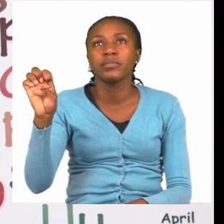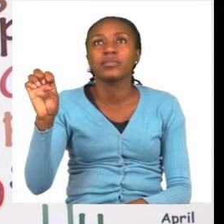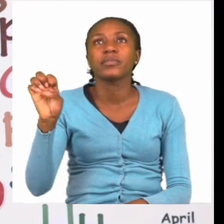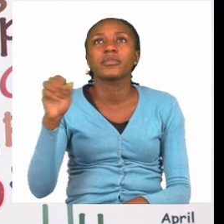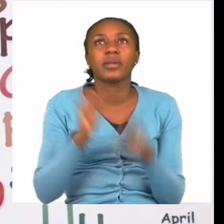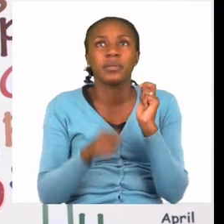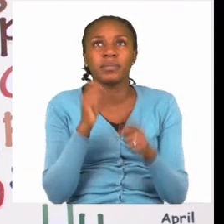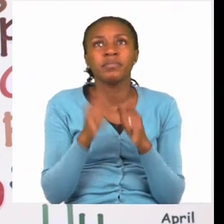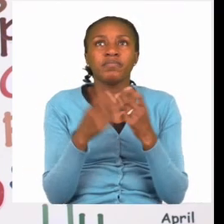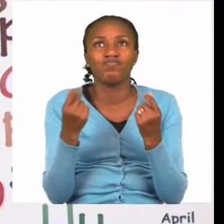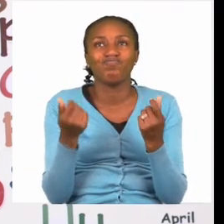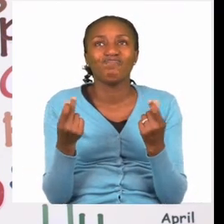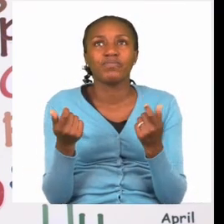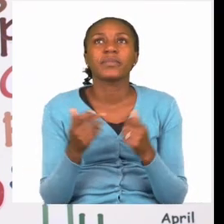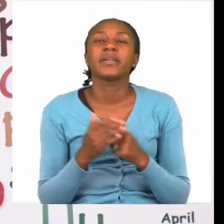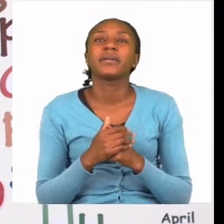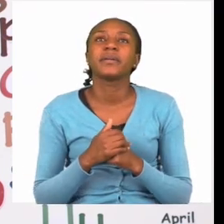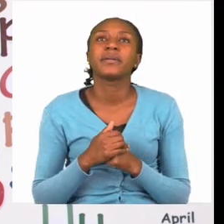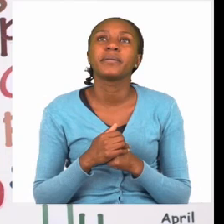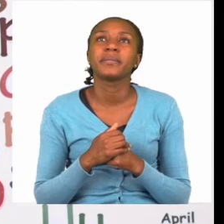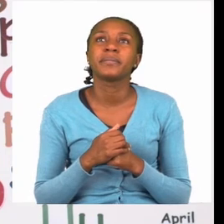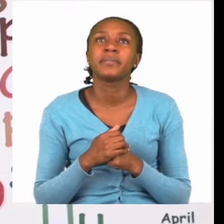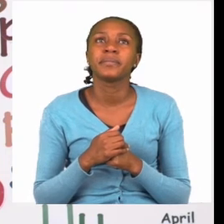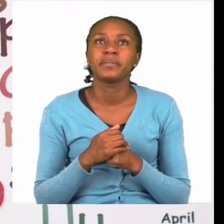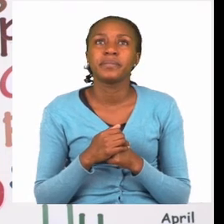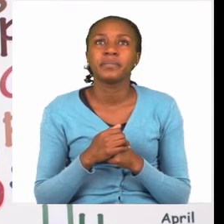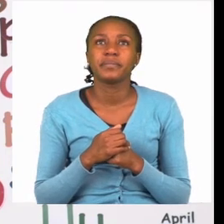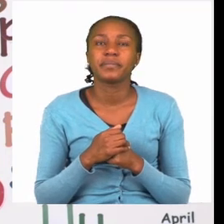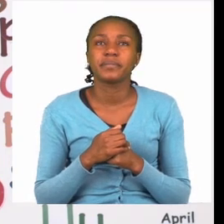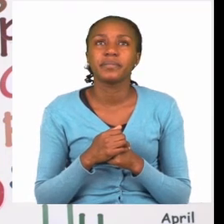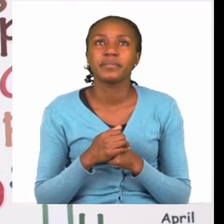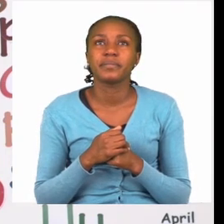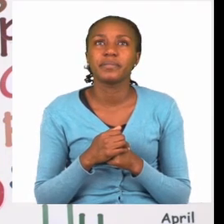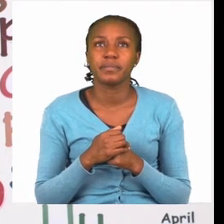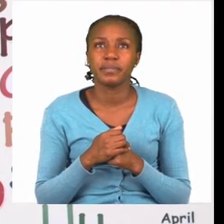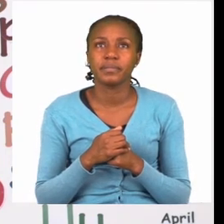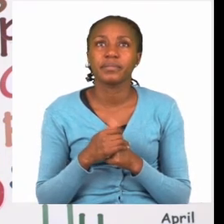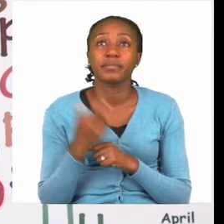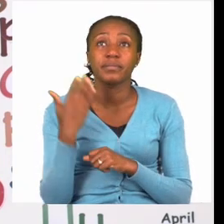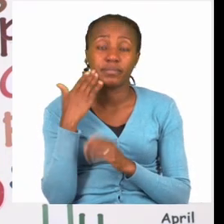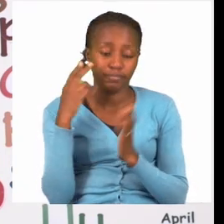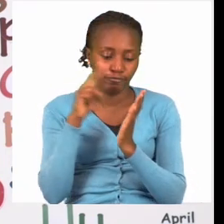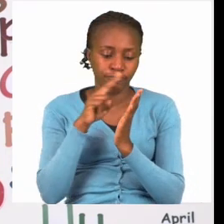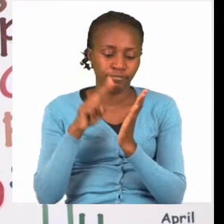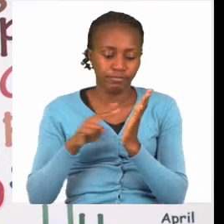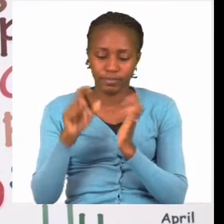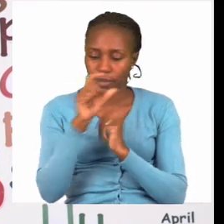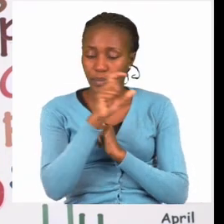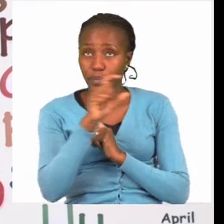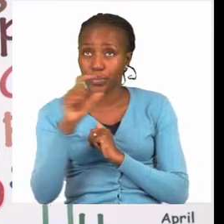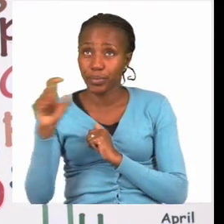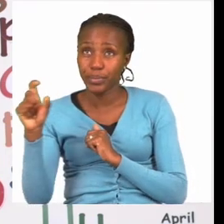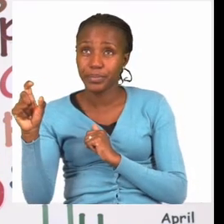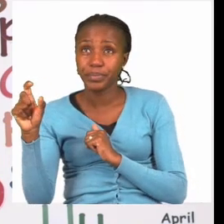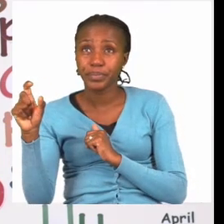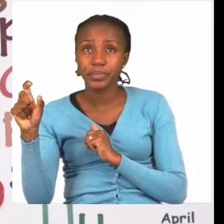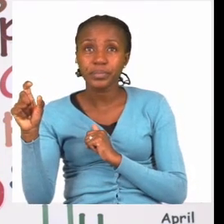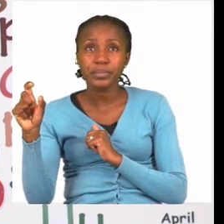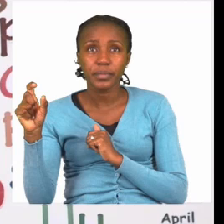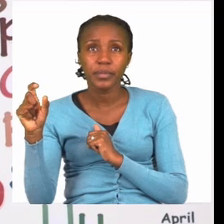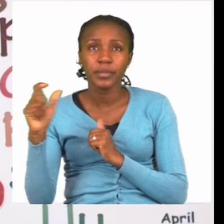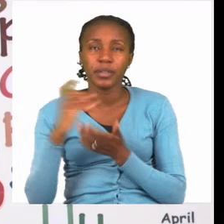Xylophone. Now, everyone, you will see that when we read this sentence,